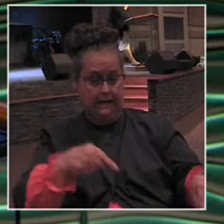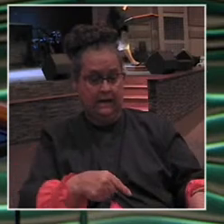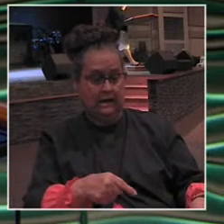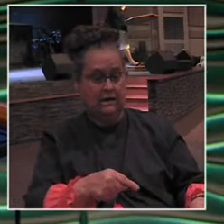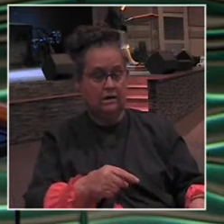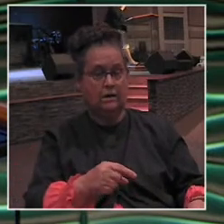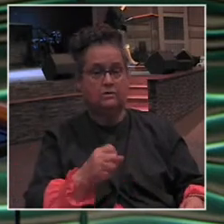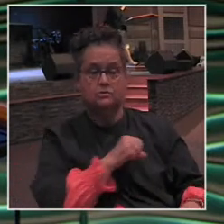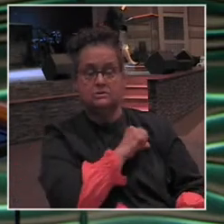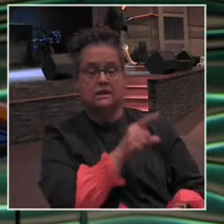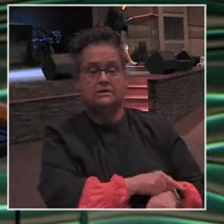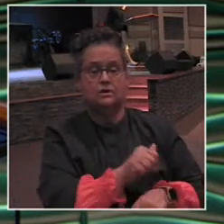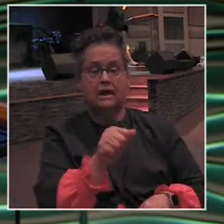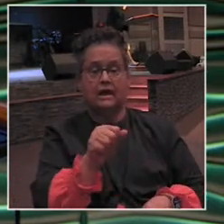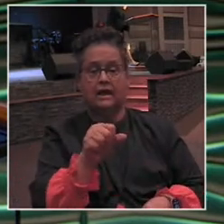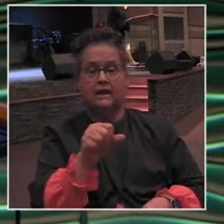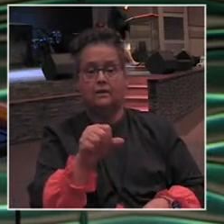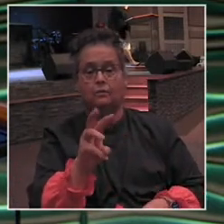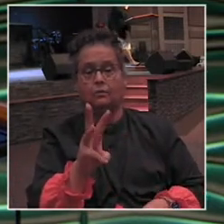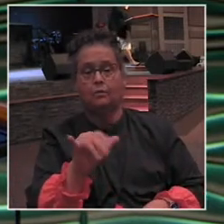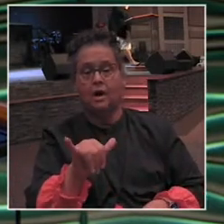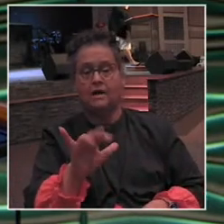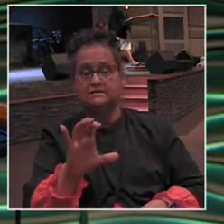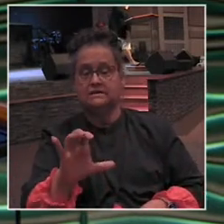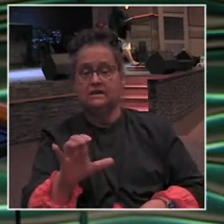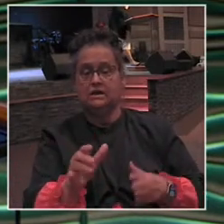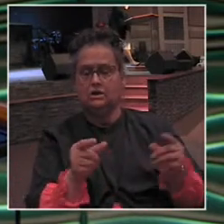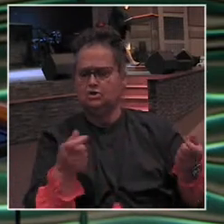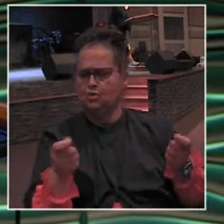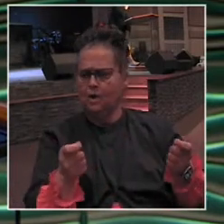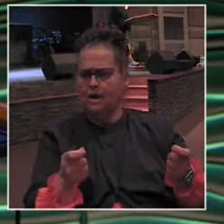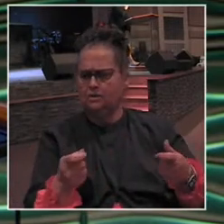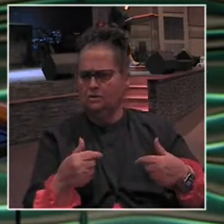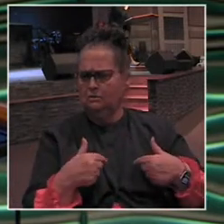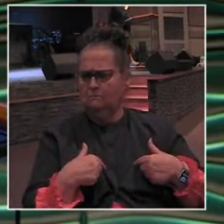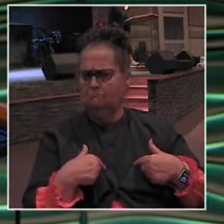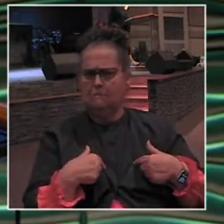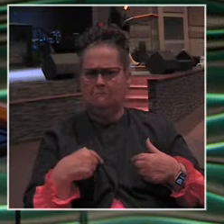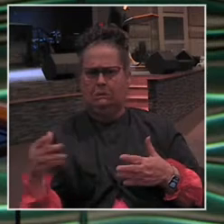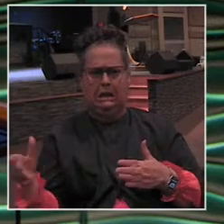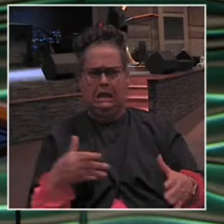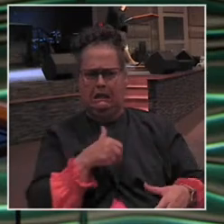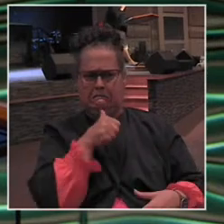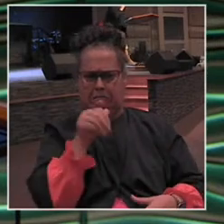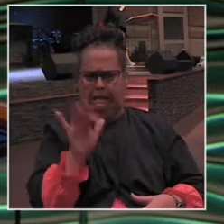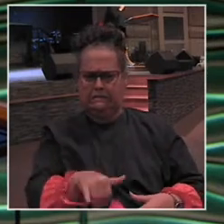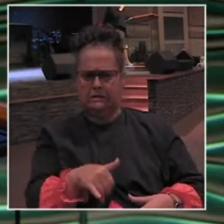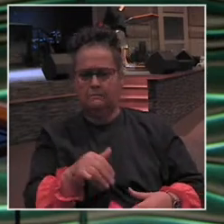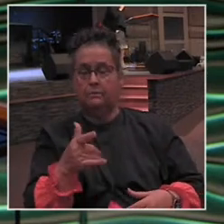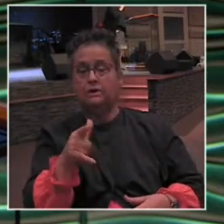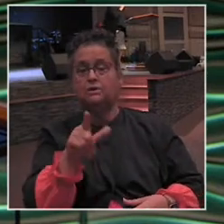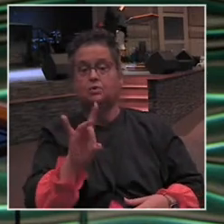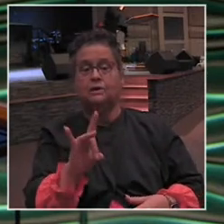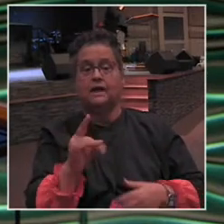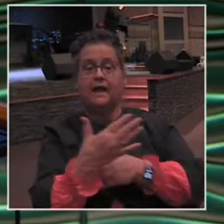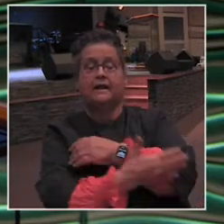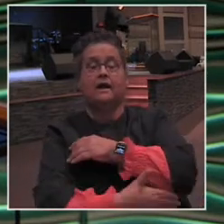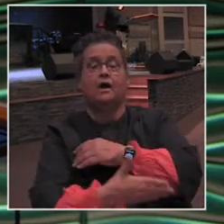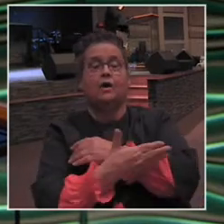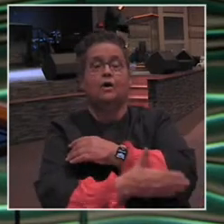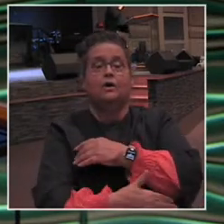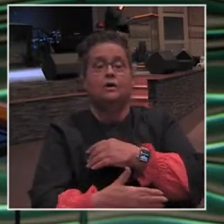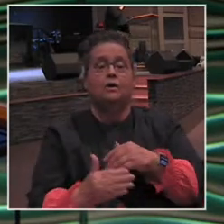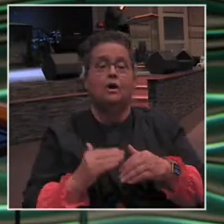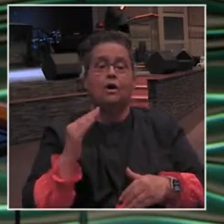AYC director. Never in a million years was that an option or in my plan. I've been to 28 countries and